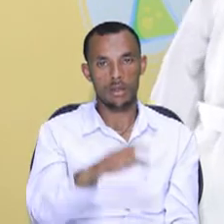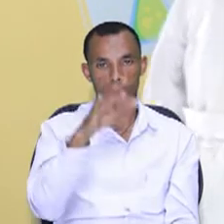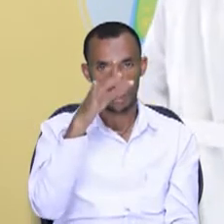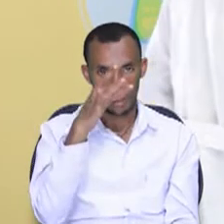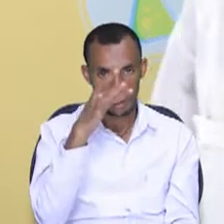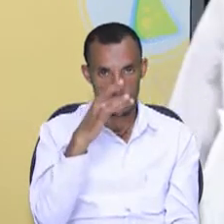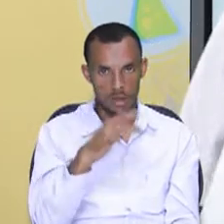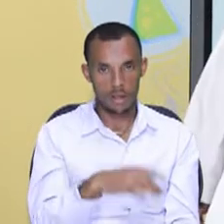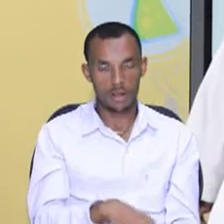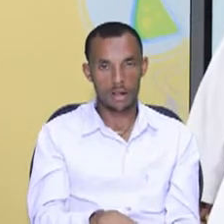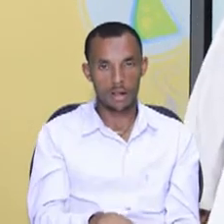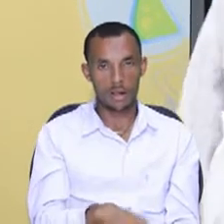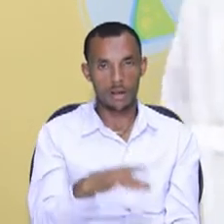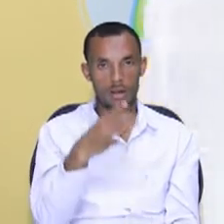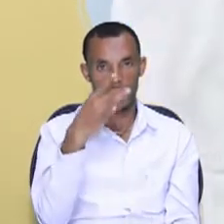18